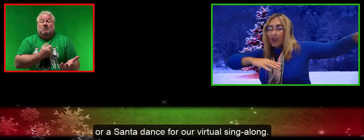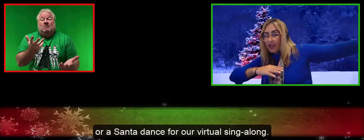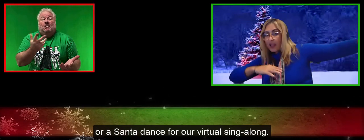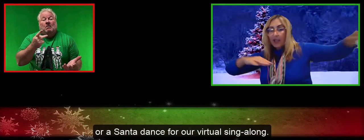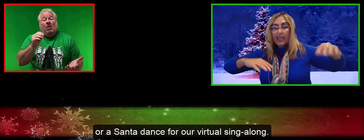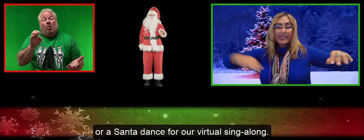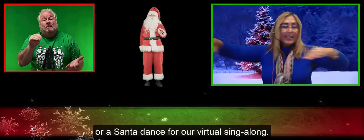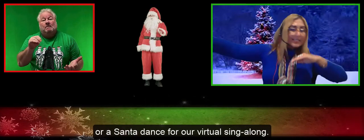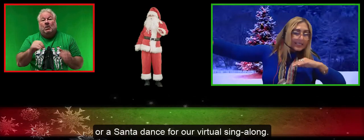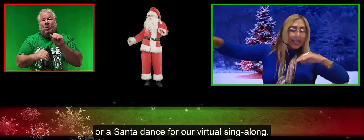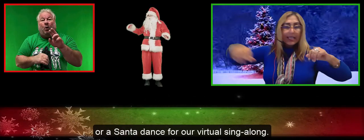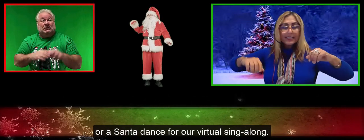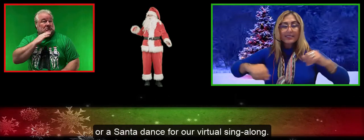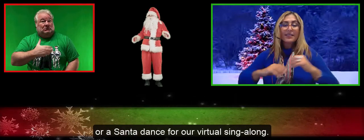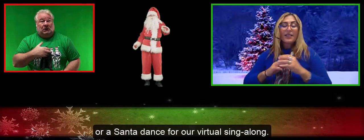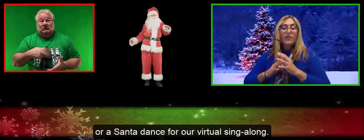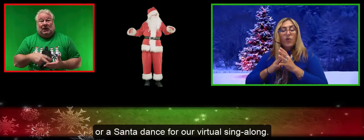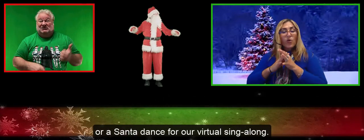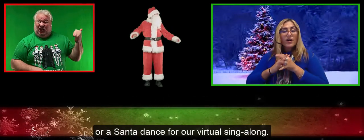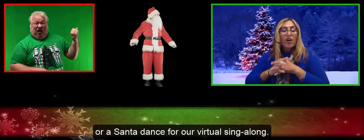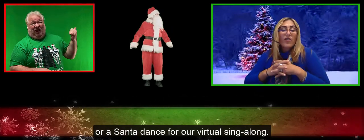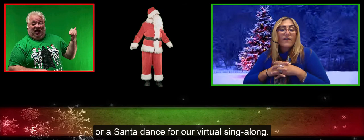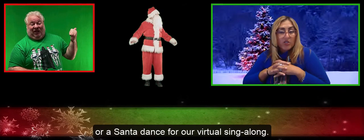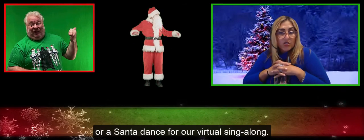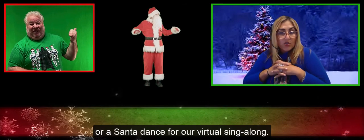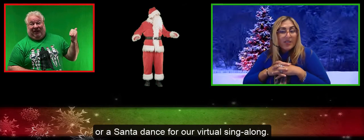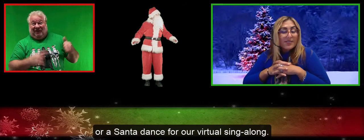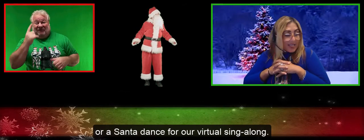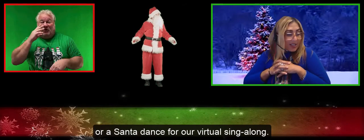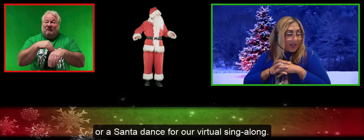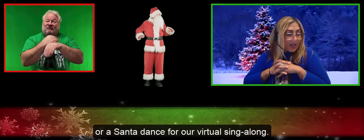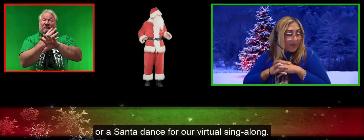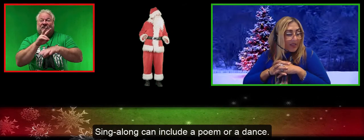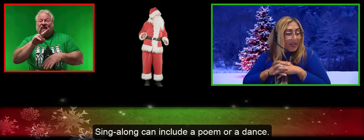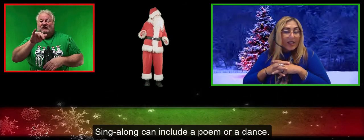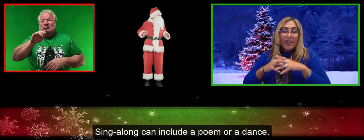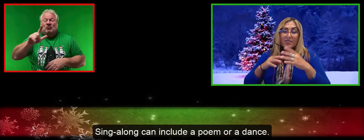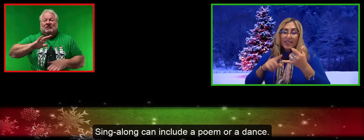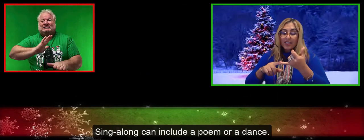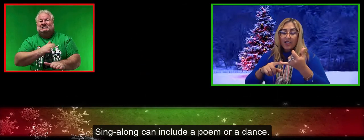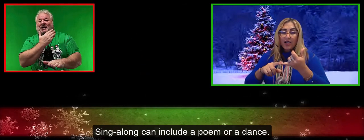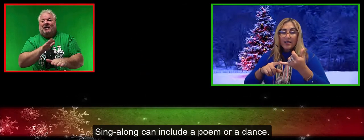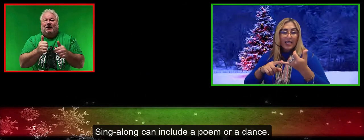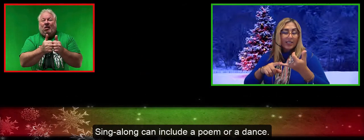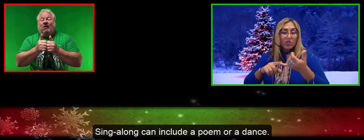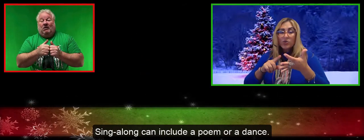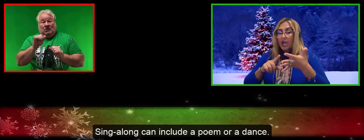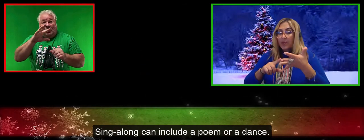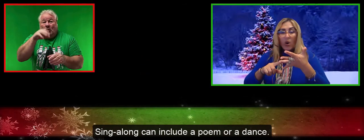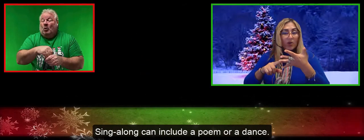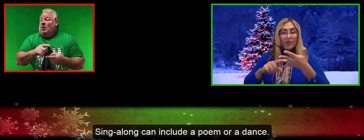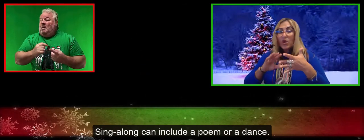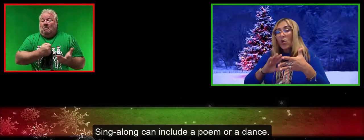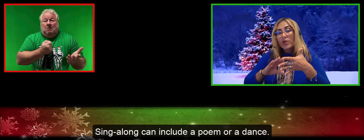or a Santa dance for our virtual sing along. Sing along can include